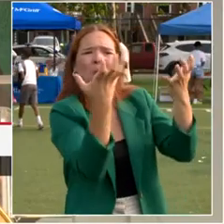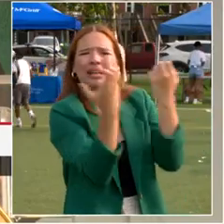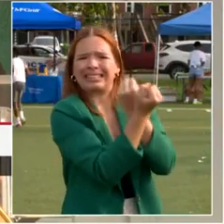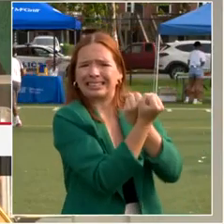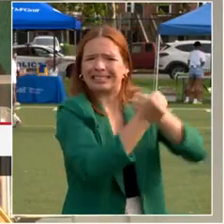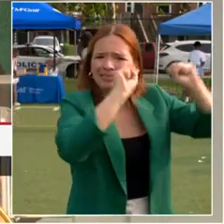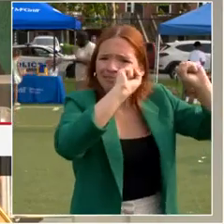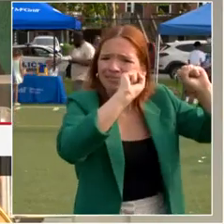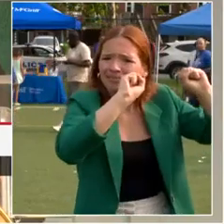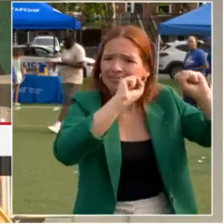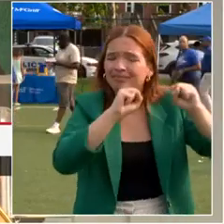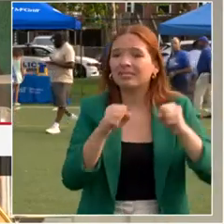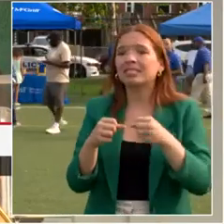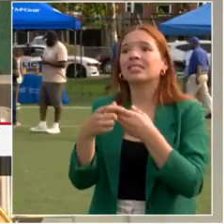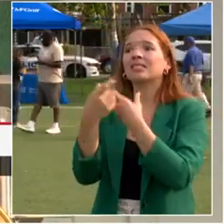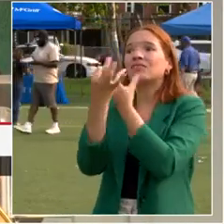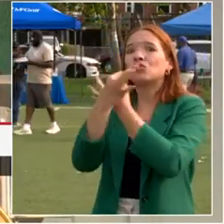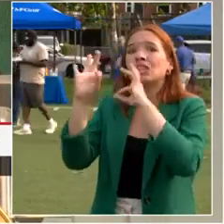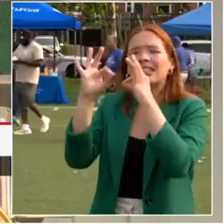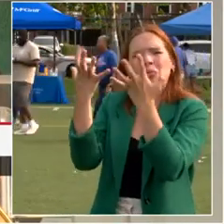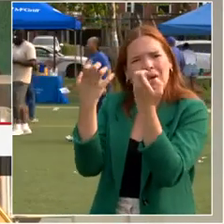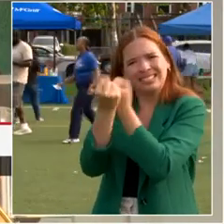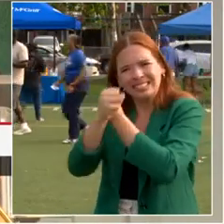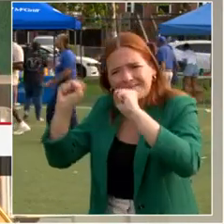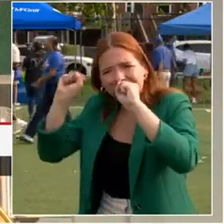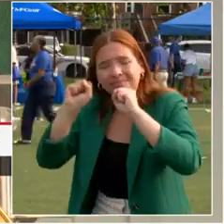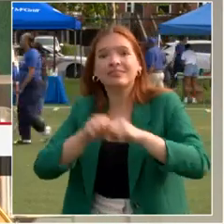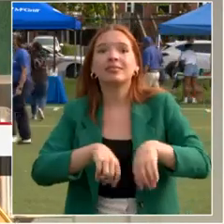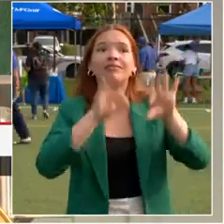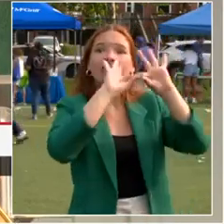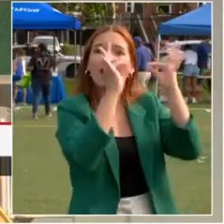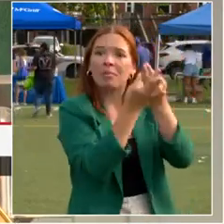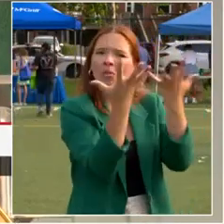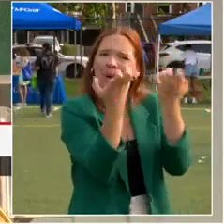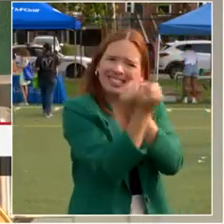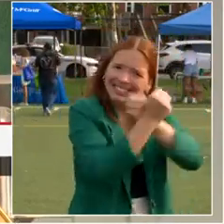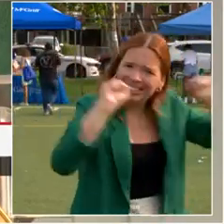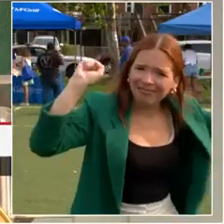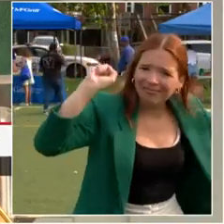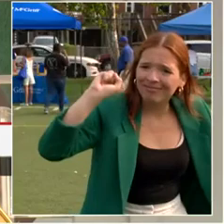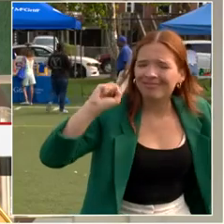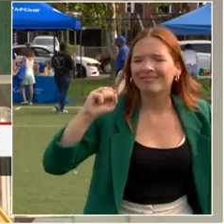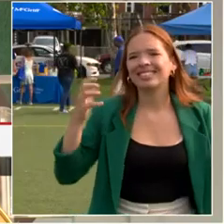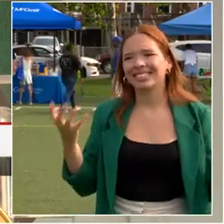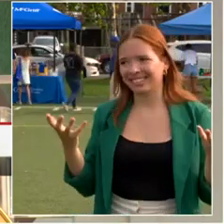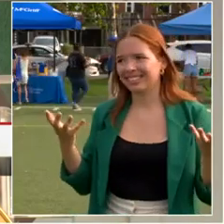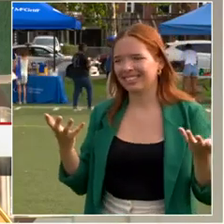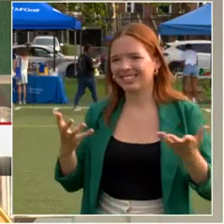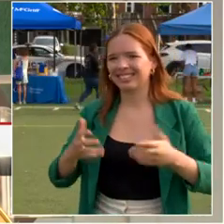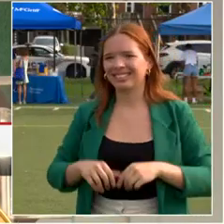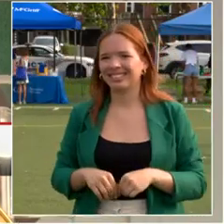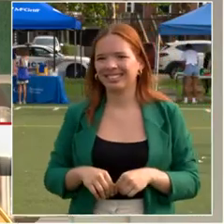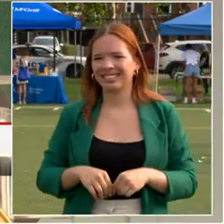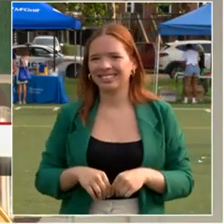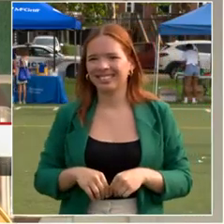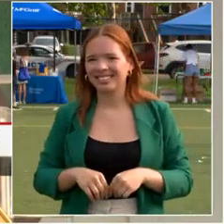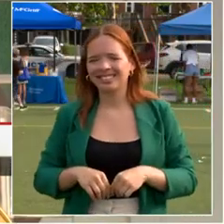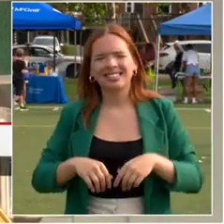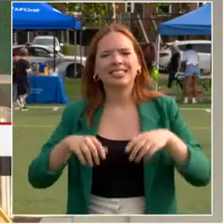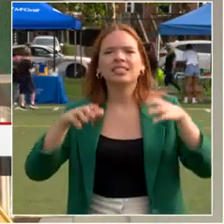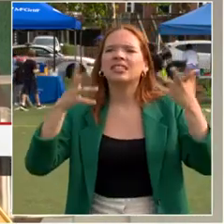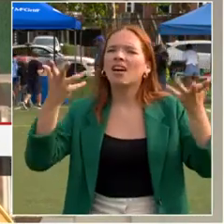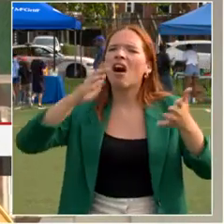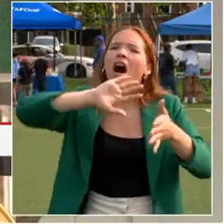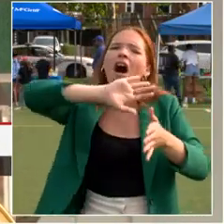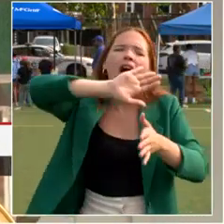safe. So while Robert and I are here, we want to invite you all to become a part